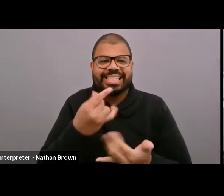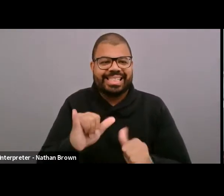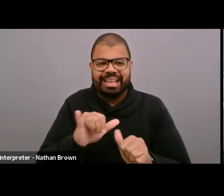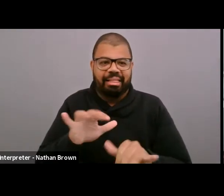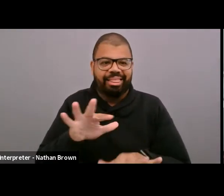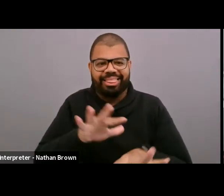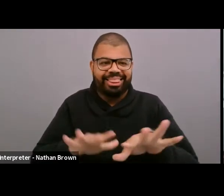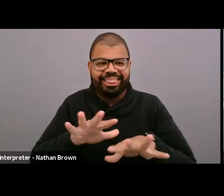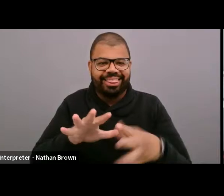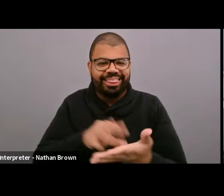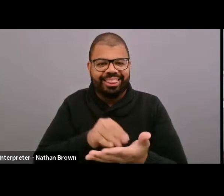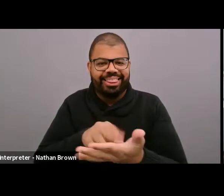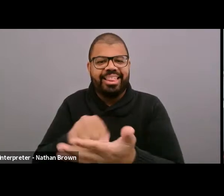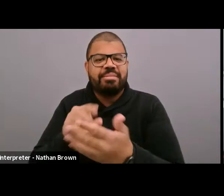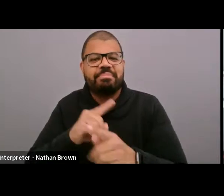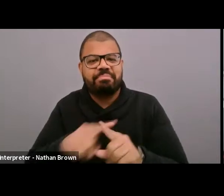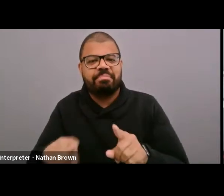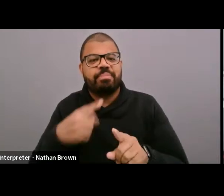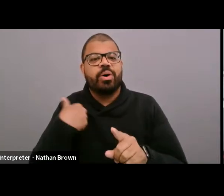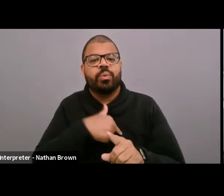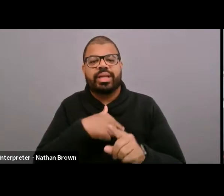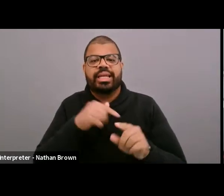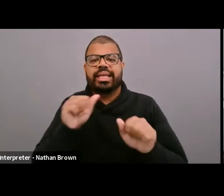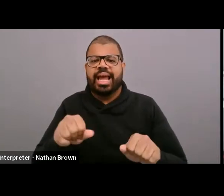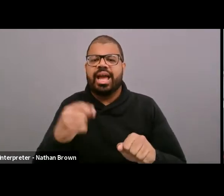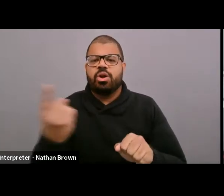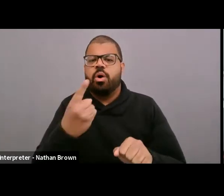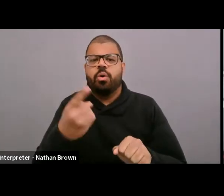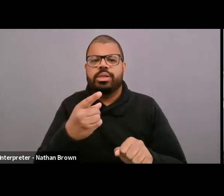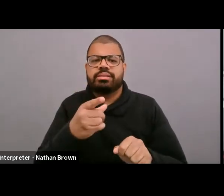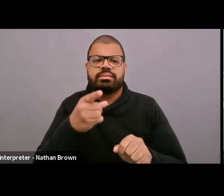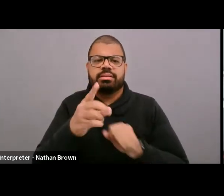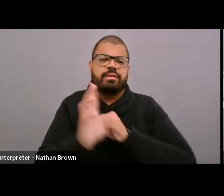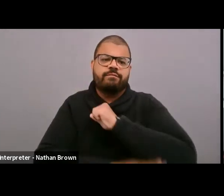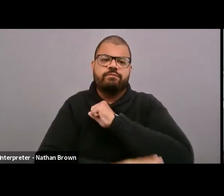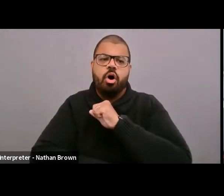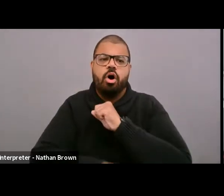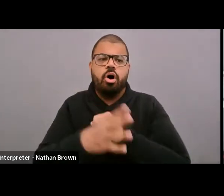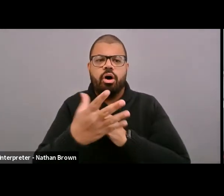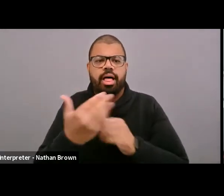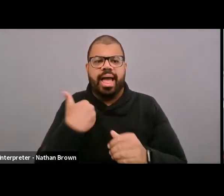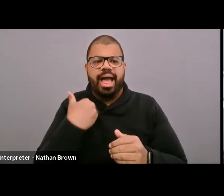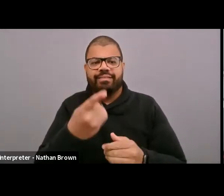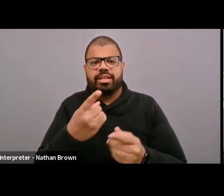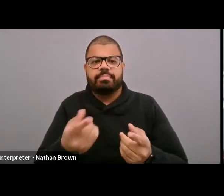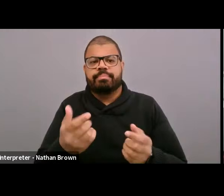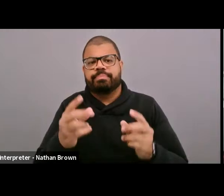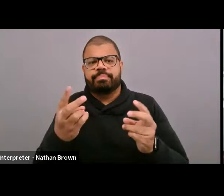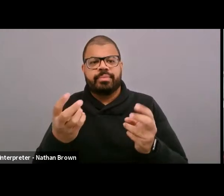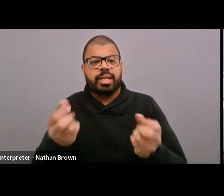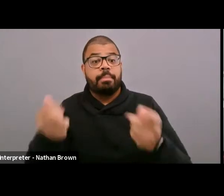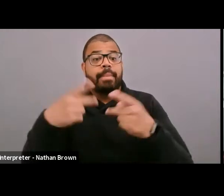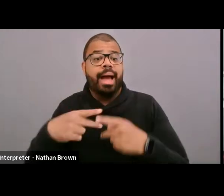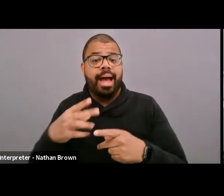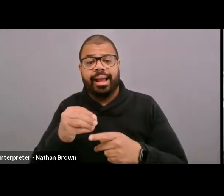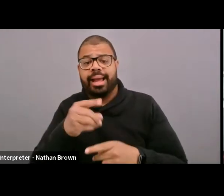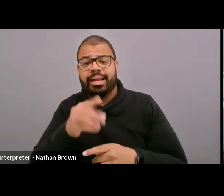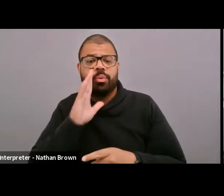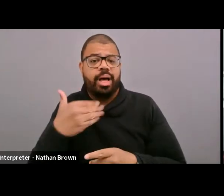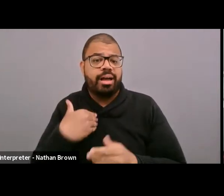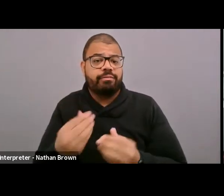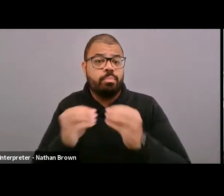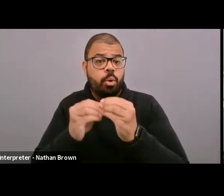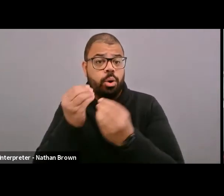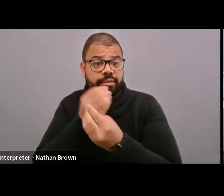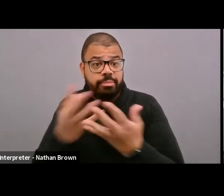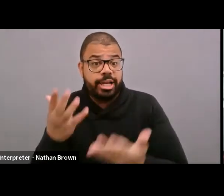so to speak. But and we can certainly bring him back for in the fall. When by then he'll have more information and maybe even some